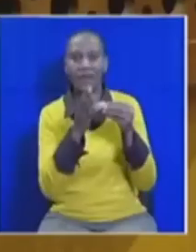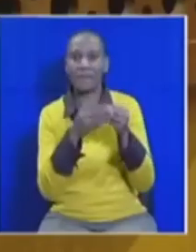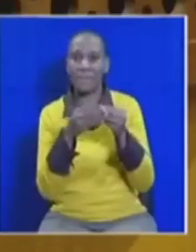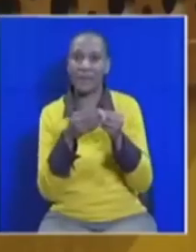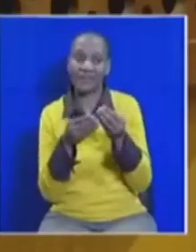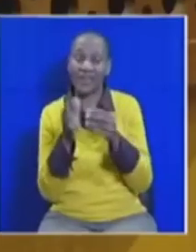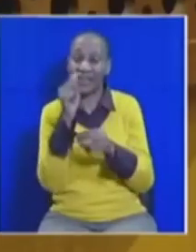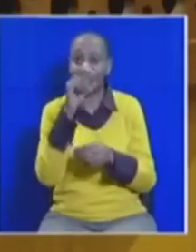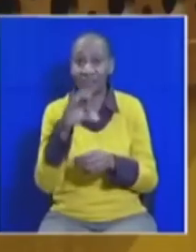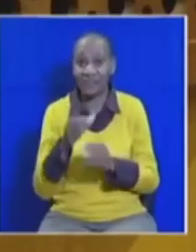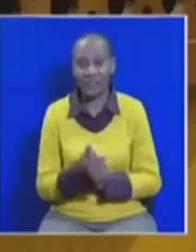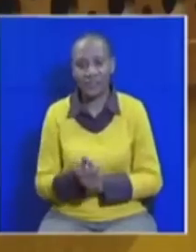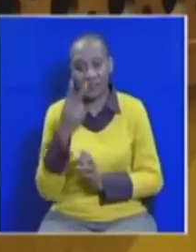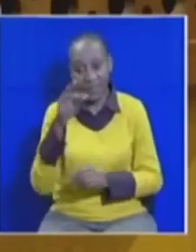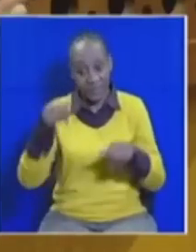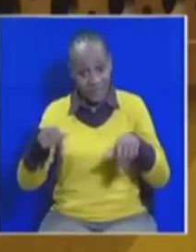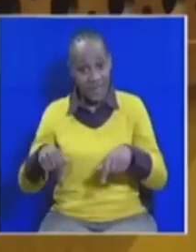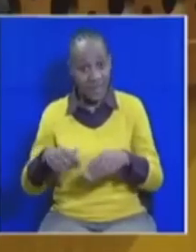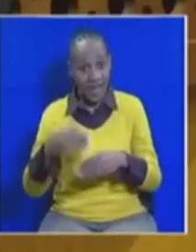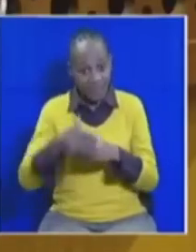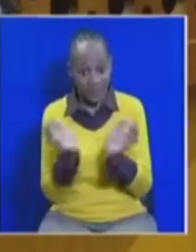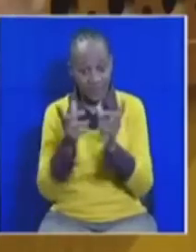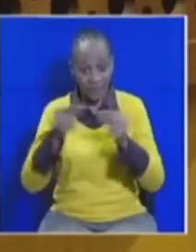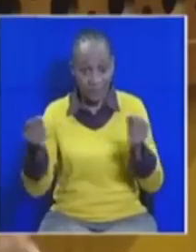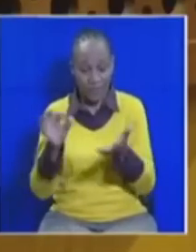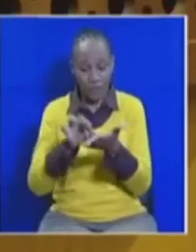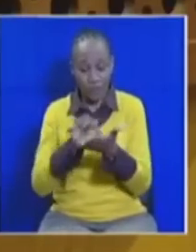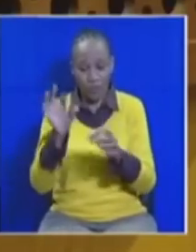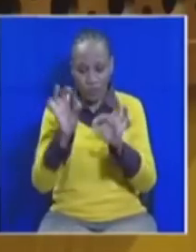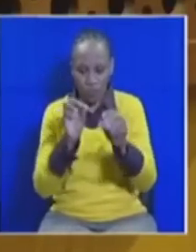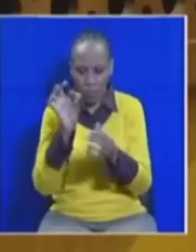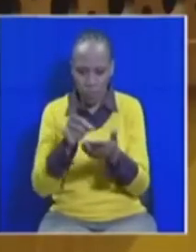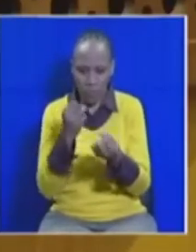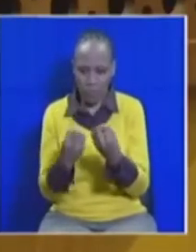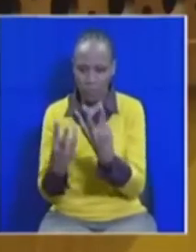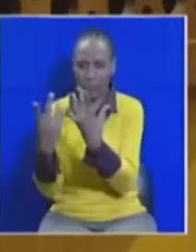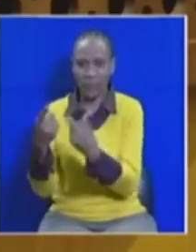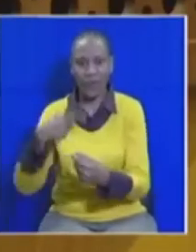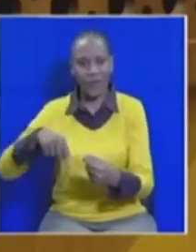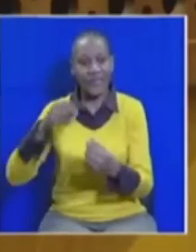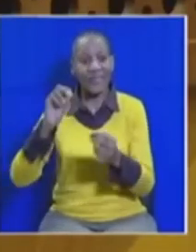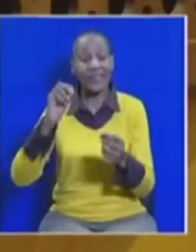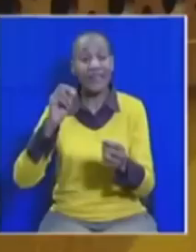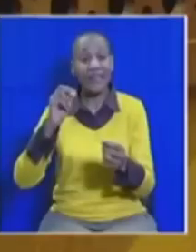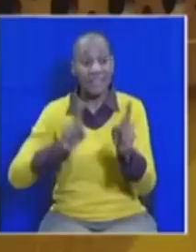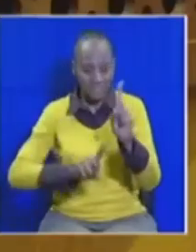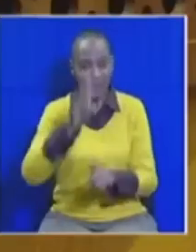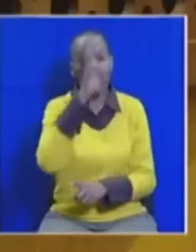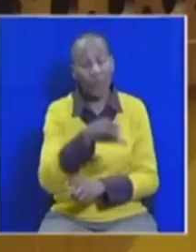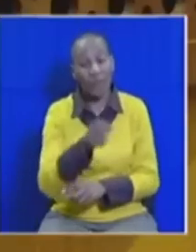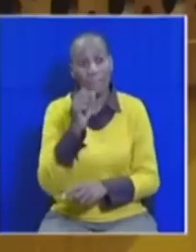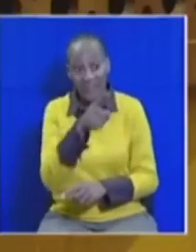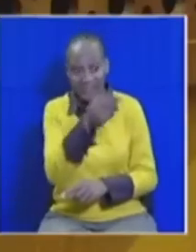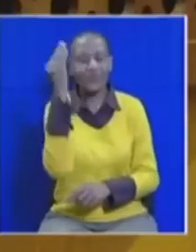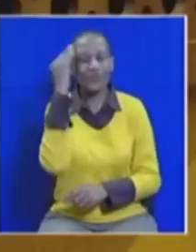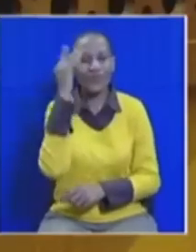later today the votes are counted, you will claim a victory. Because deep down you know that on this occasion,